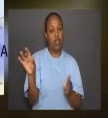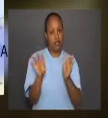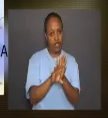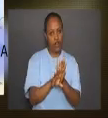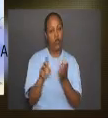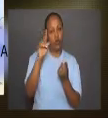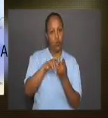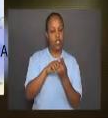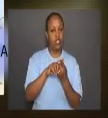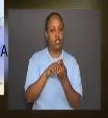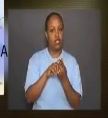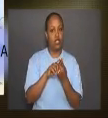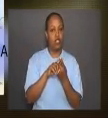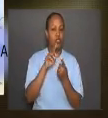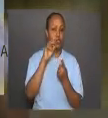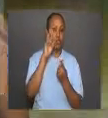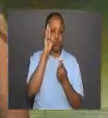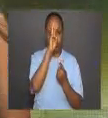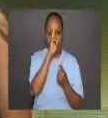flow into Somalia.